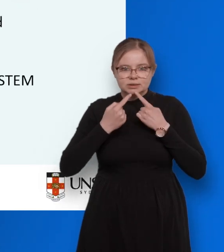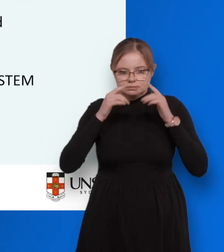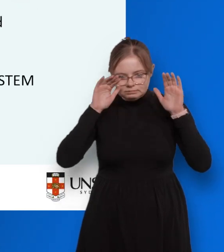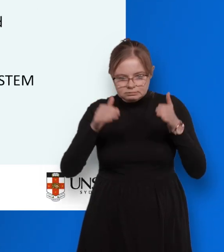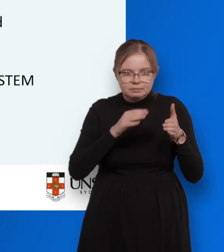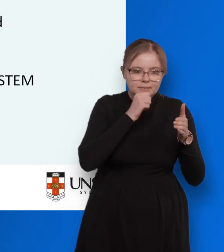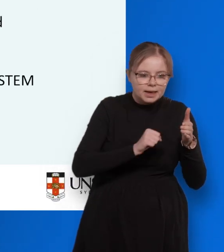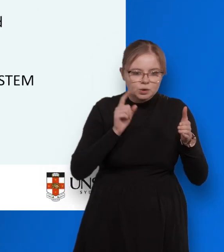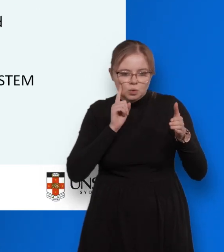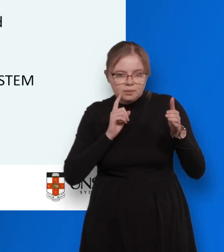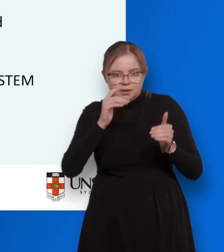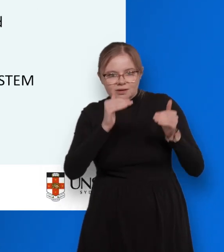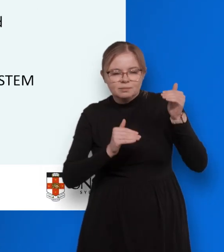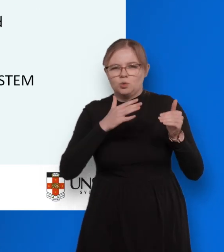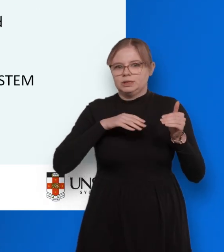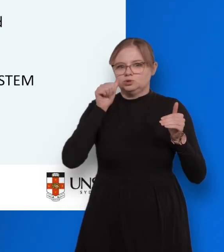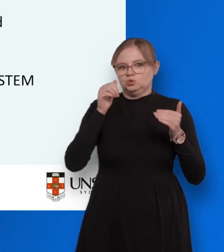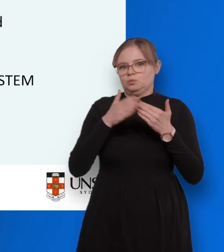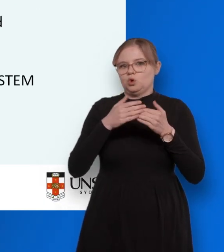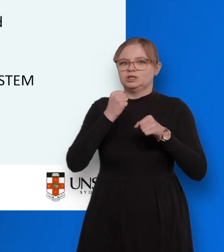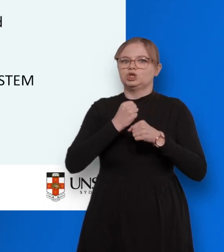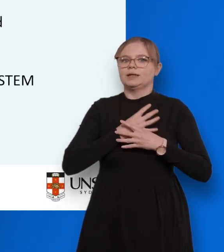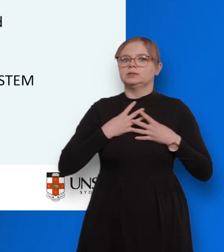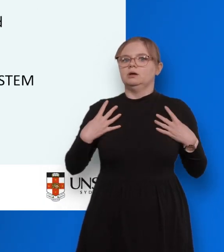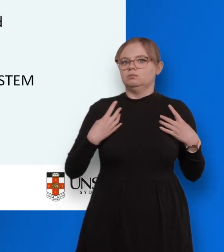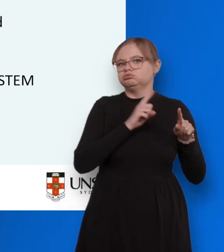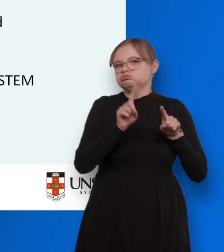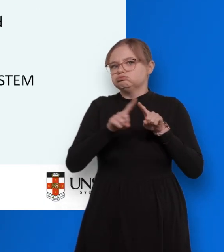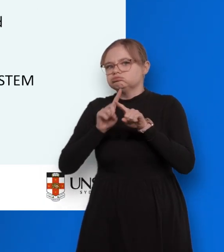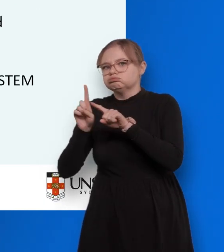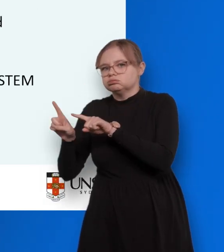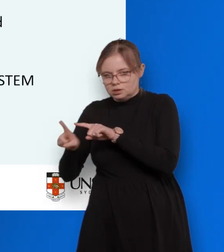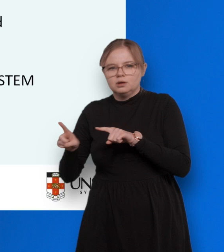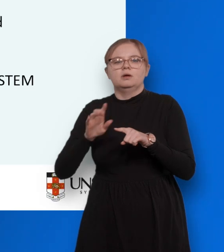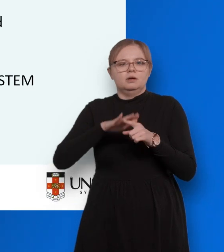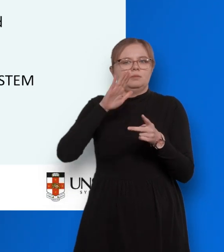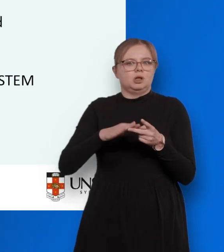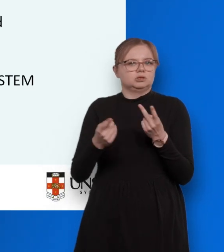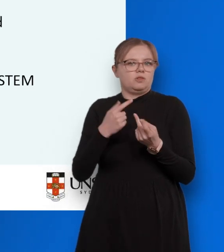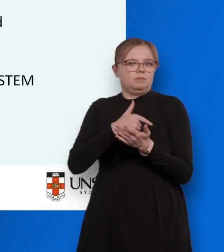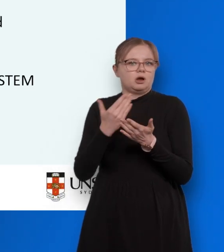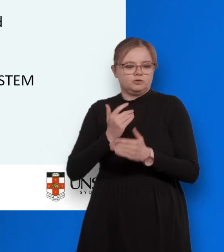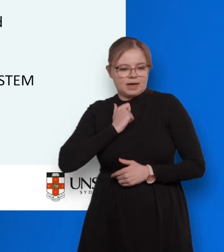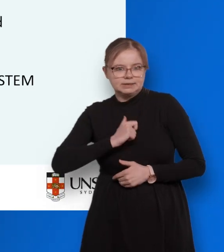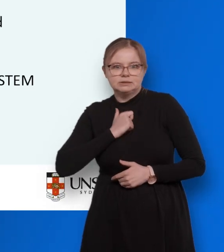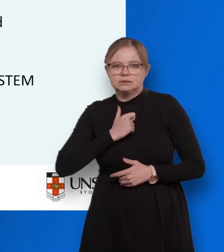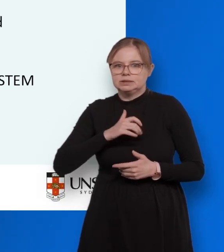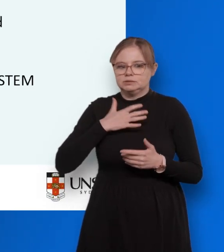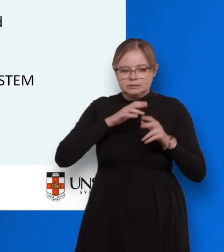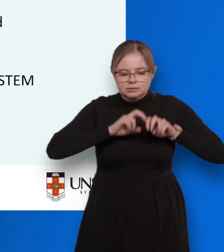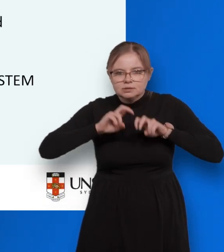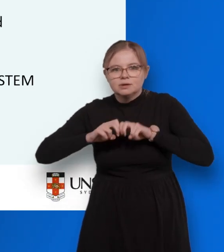know a lot more about the full spectrum of gender, as well as other aspects of identity. As Ken mentioned, things